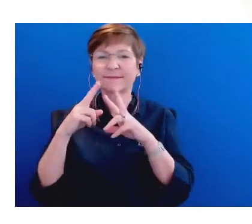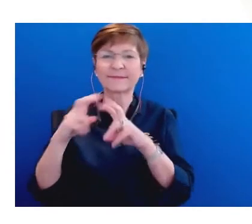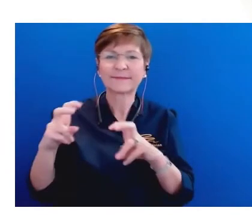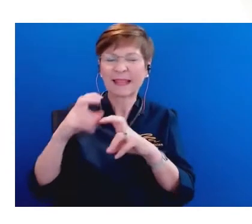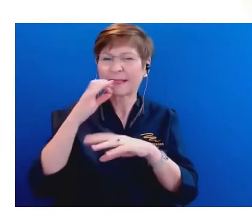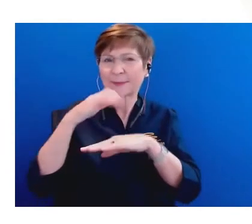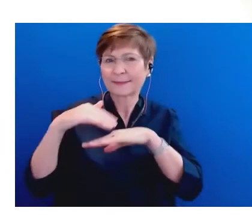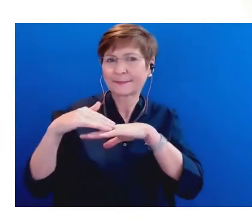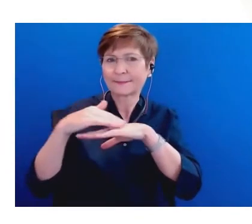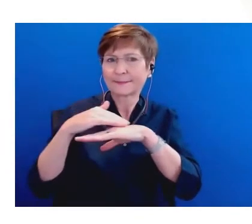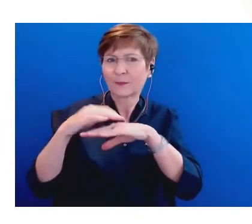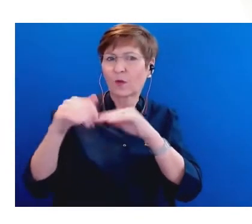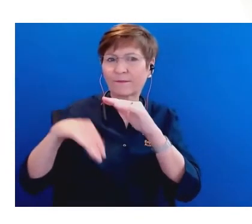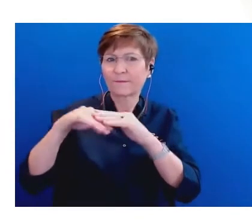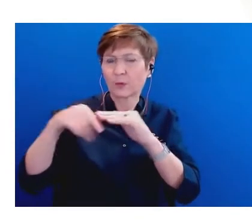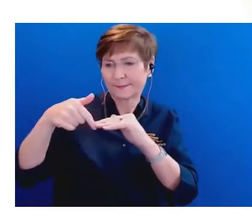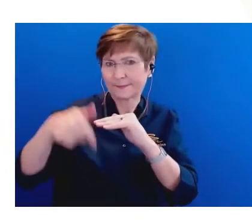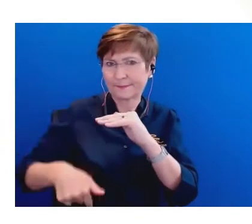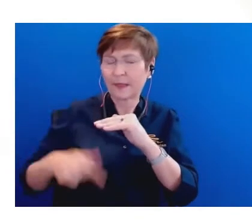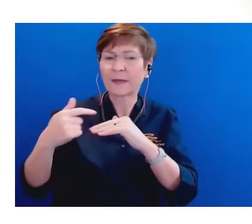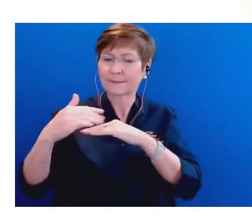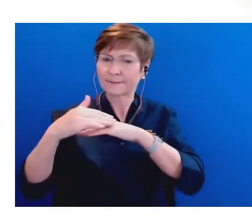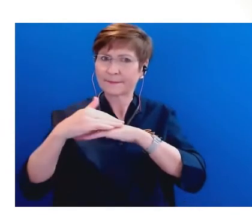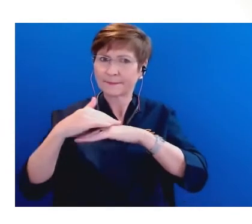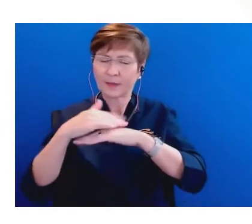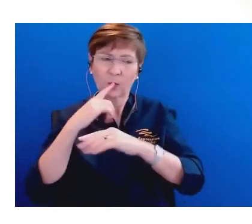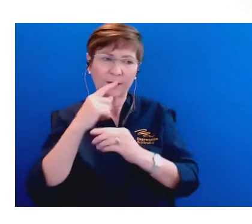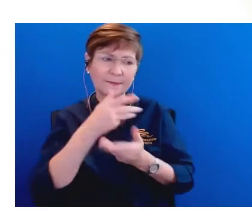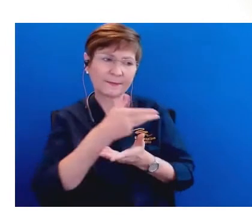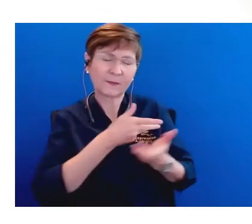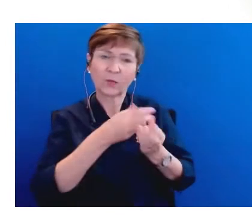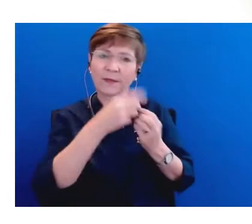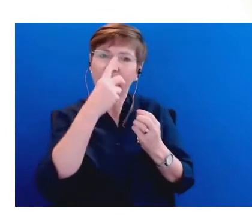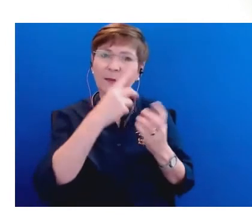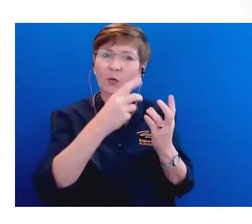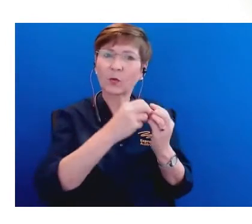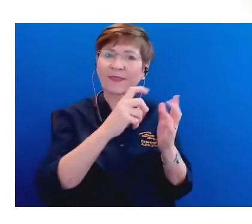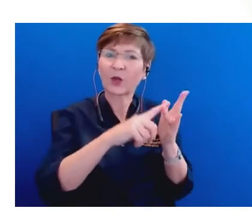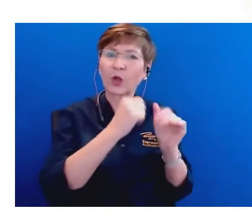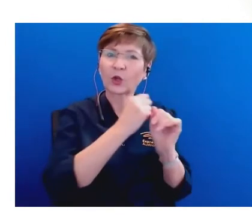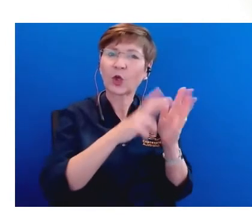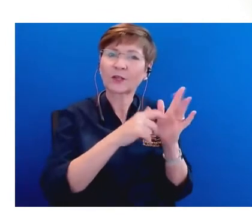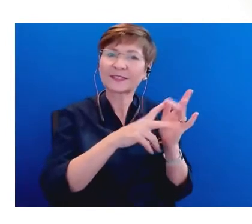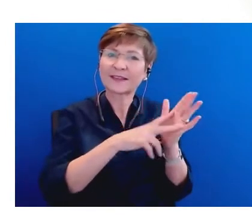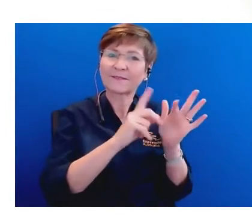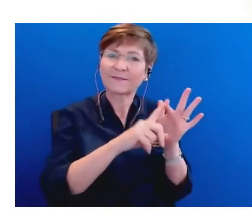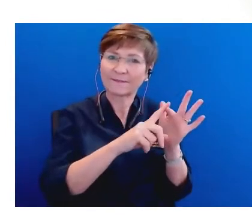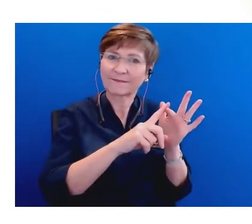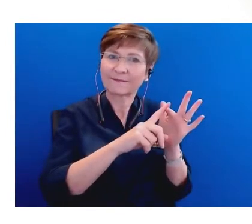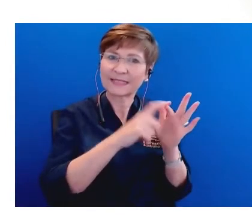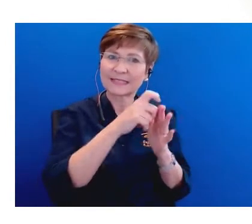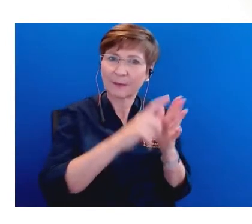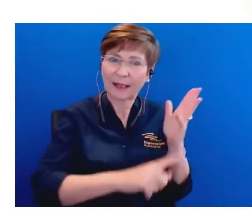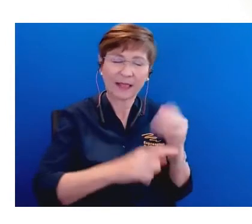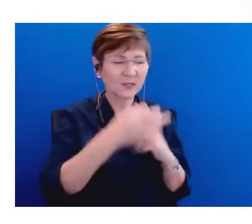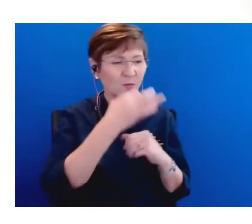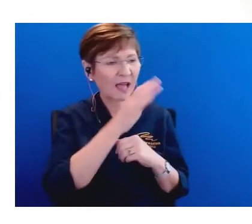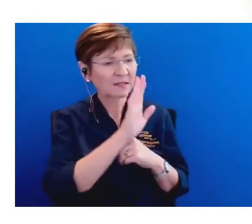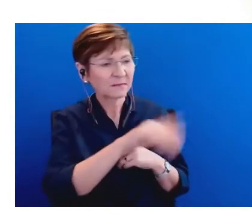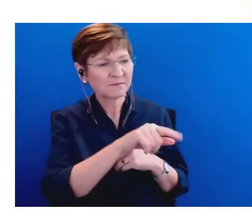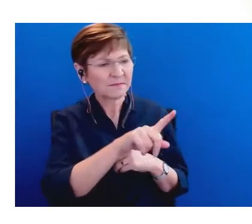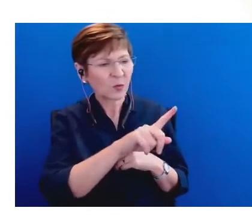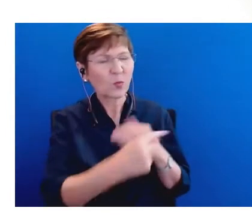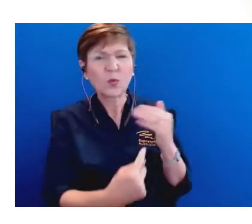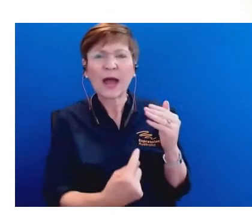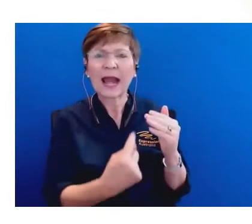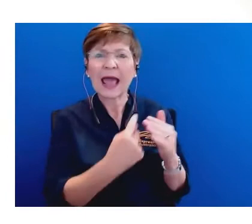cognitive disability experience at what we've been calling the front end of transactions. So the point of